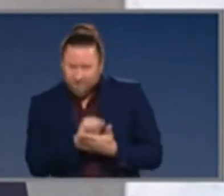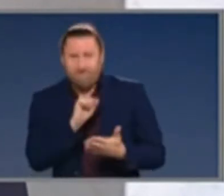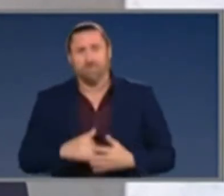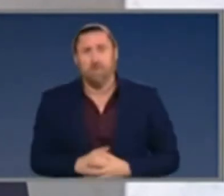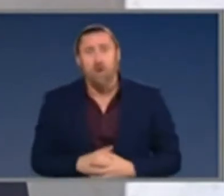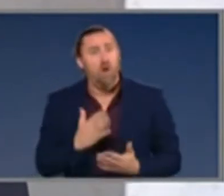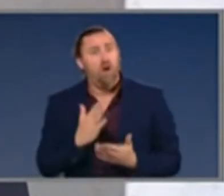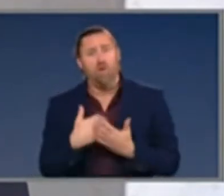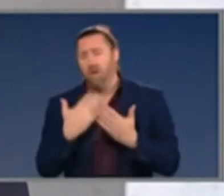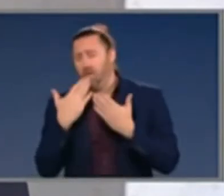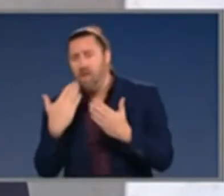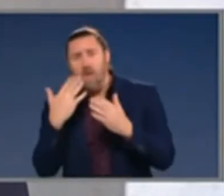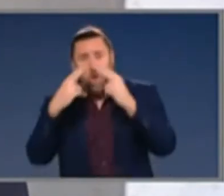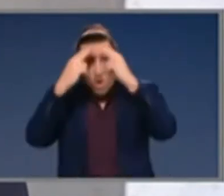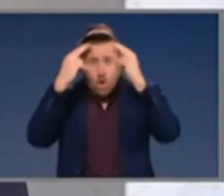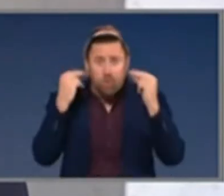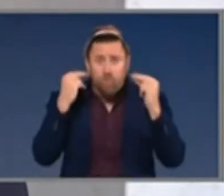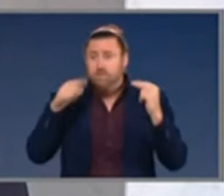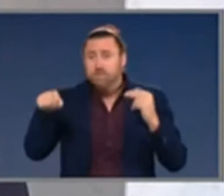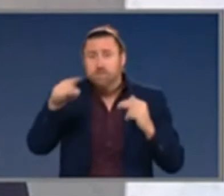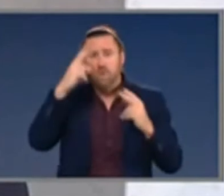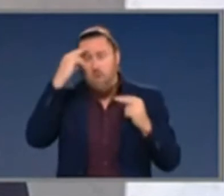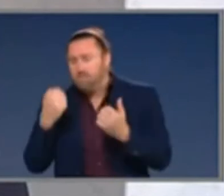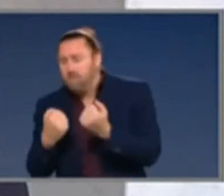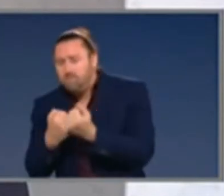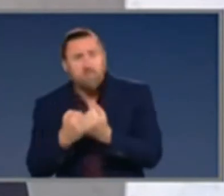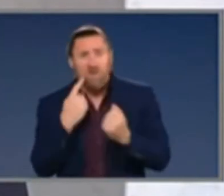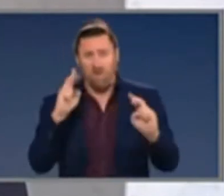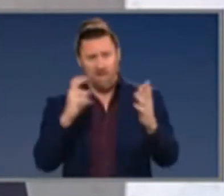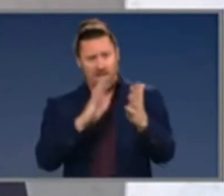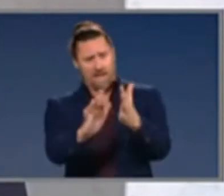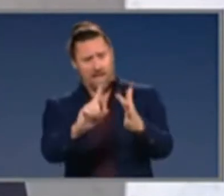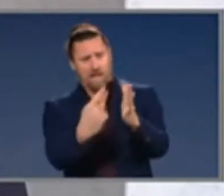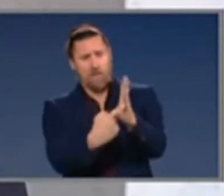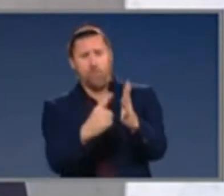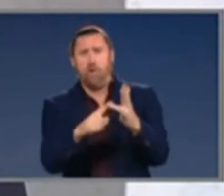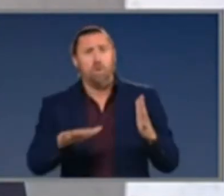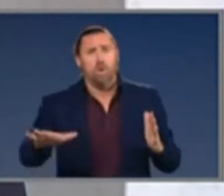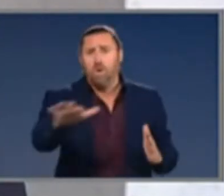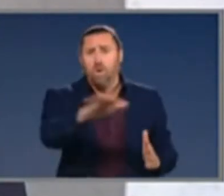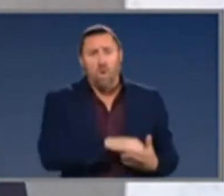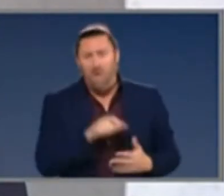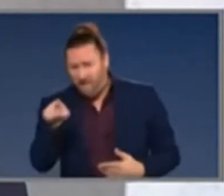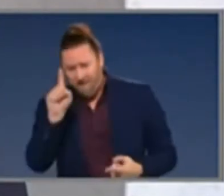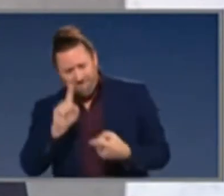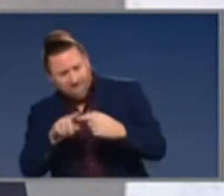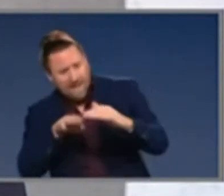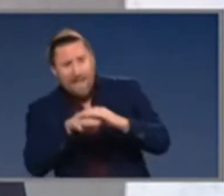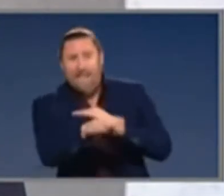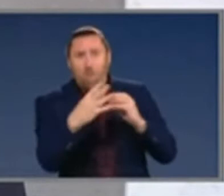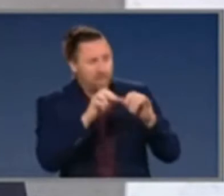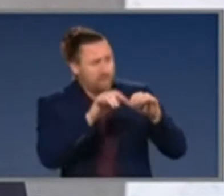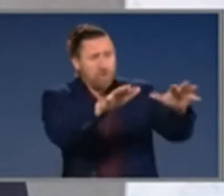of the nurses and nurses' aides and assistants that have been working in those most affected facilities